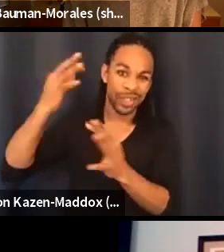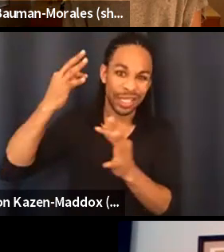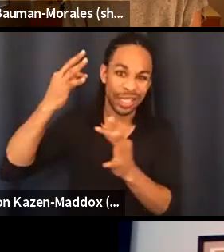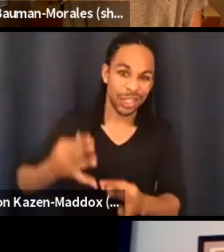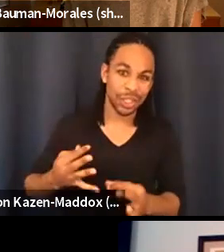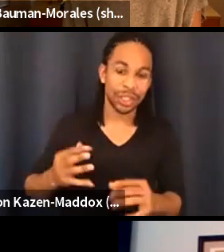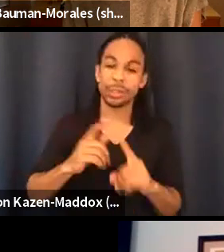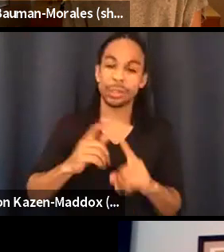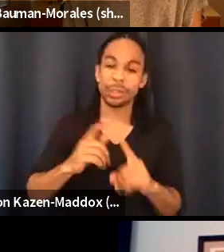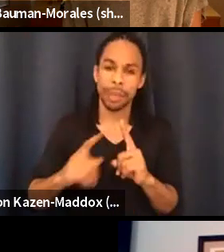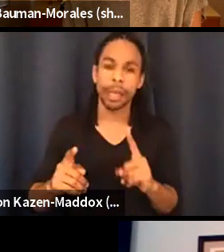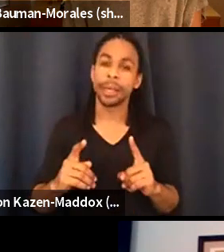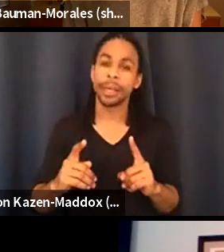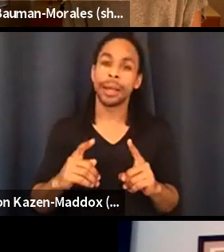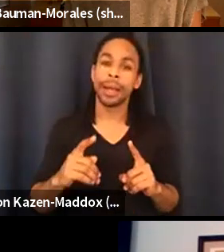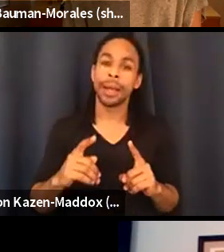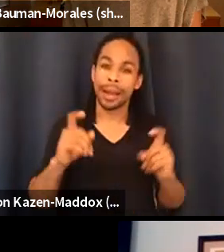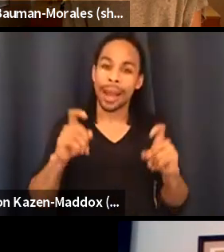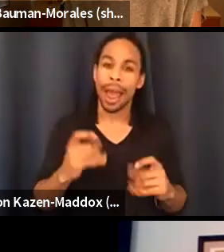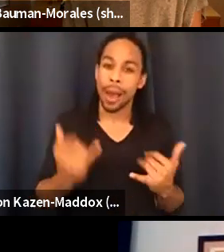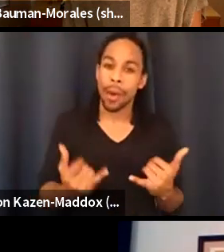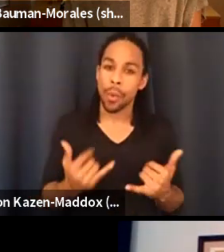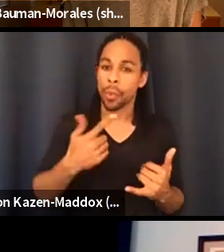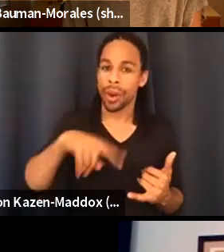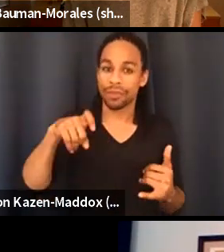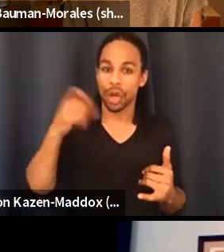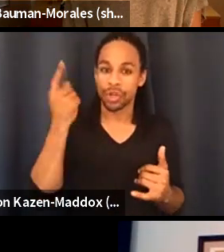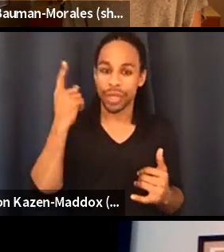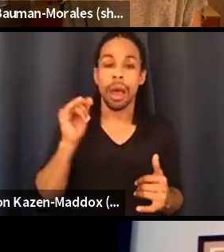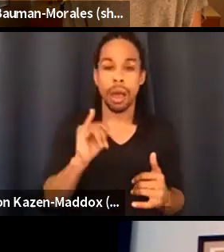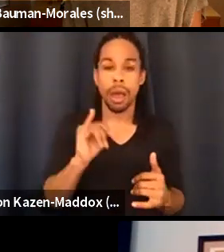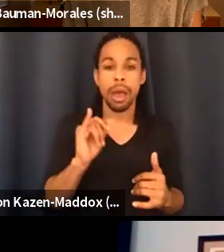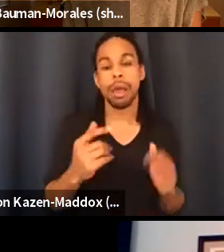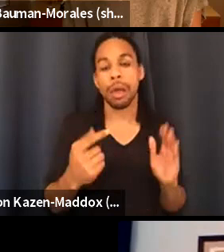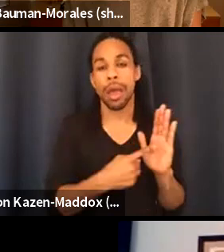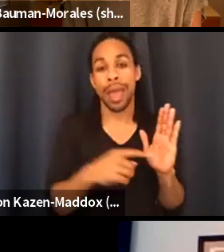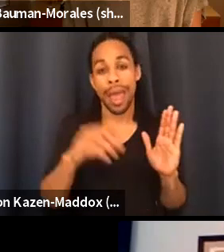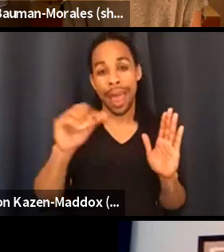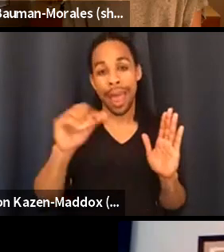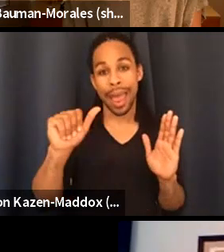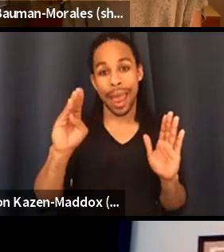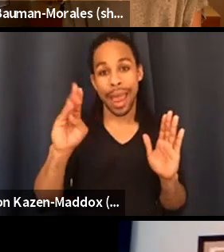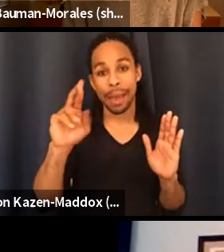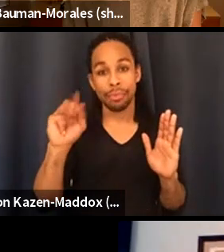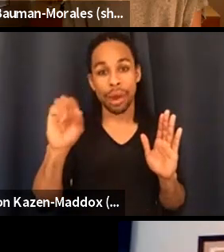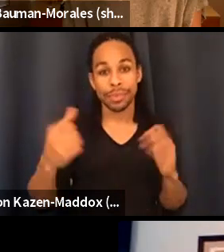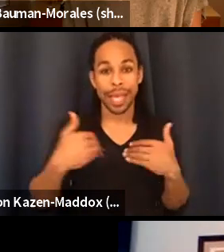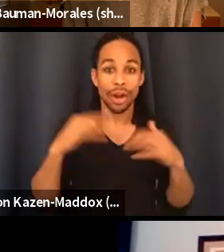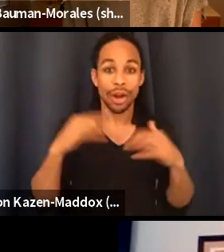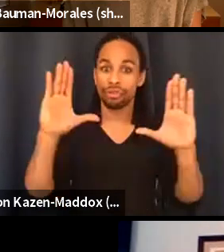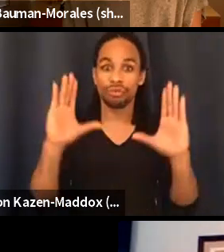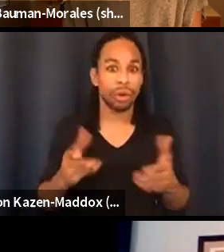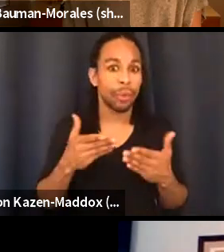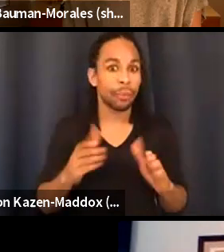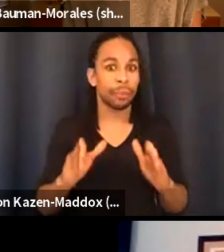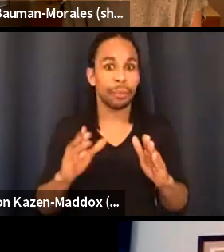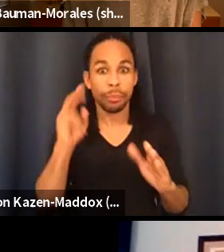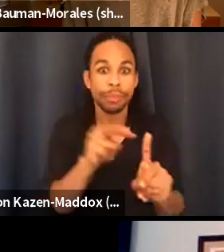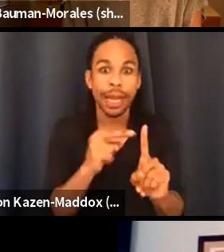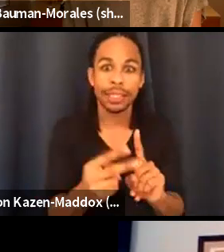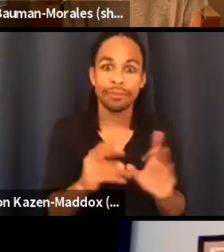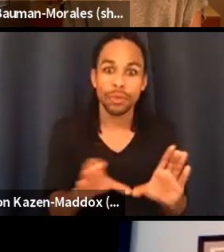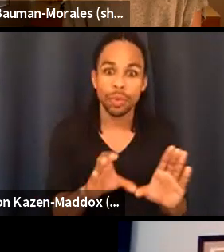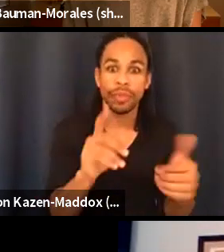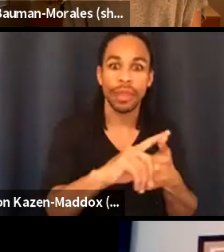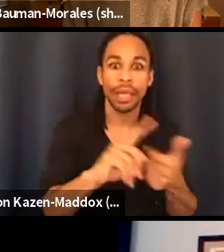Wow, this indigenous artist kind of approached this in such a way that it's positive. And I think that